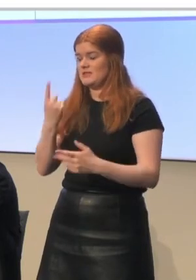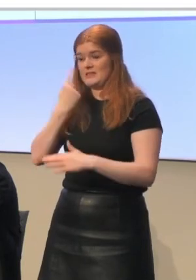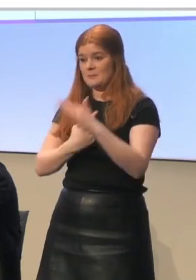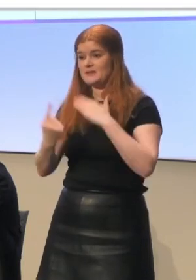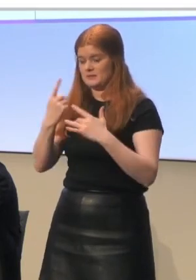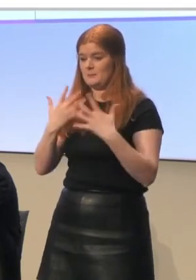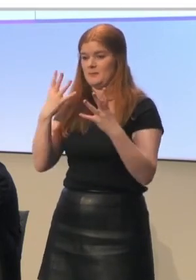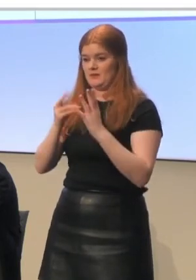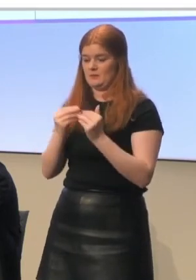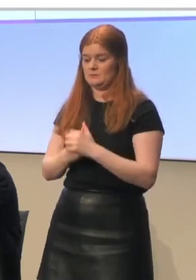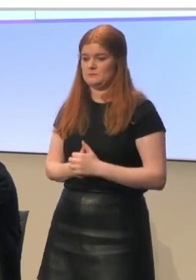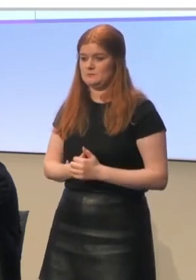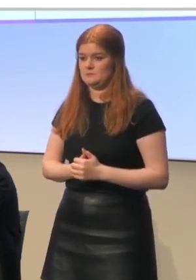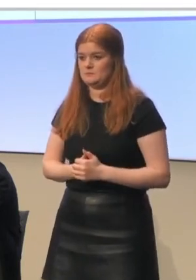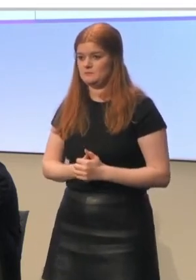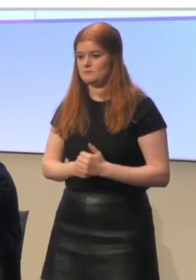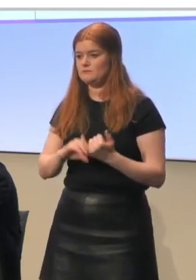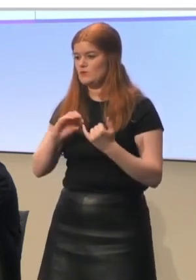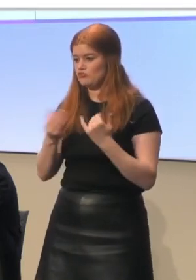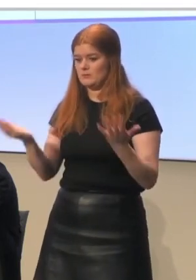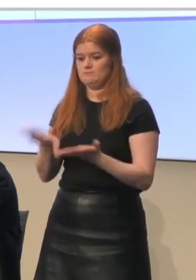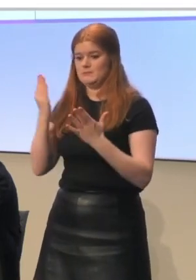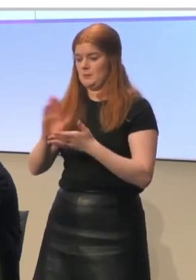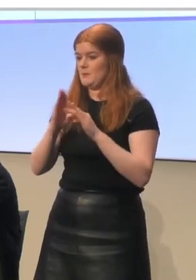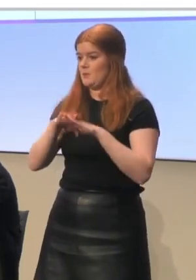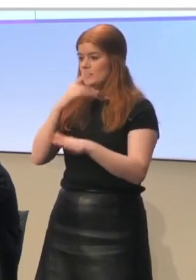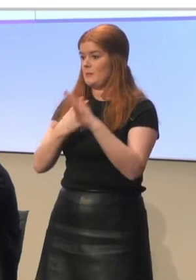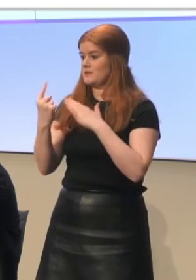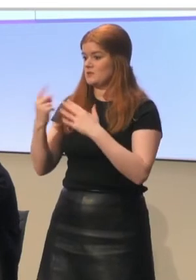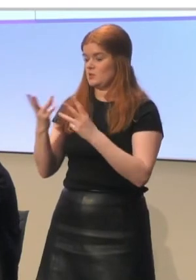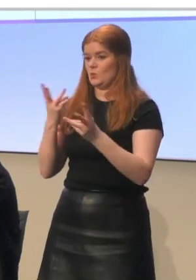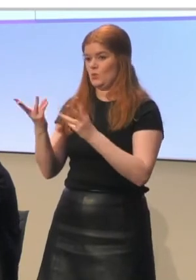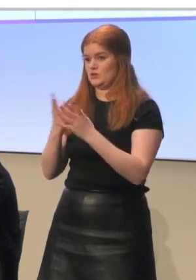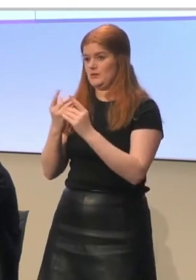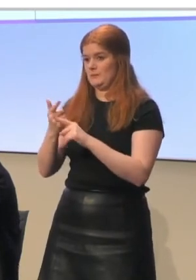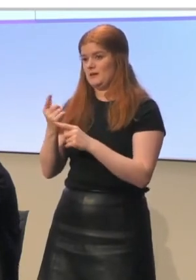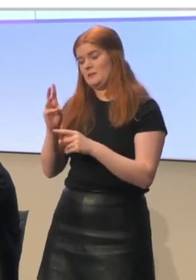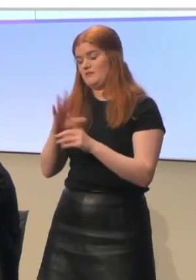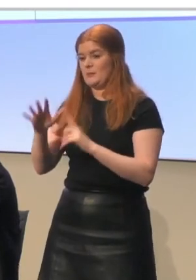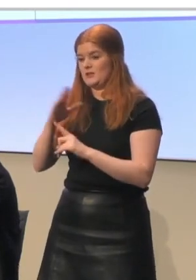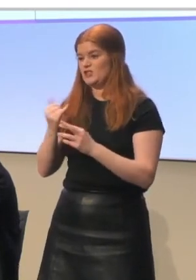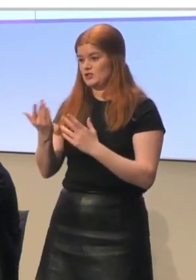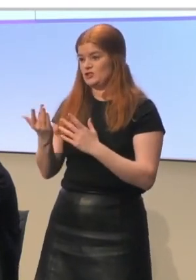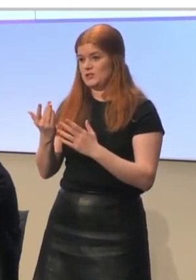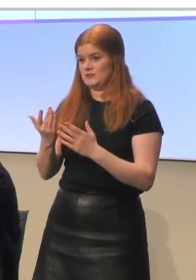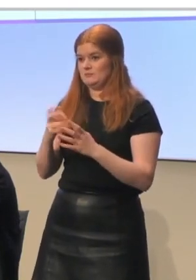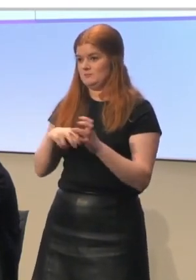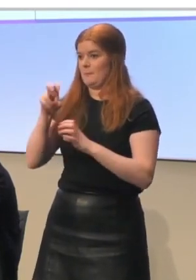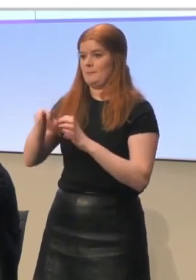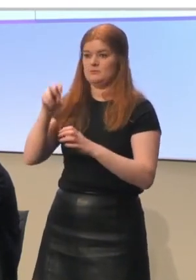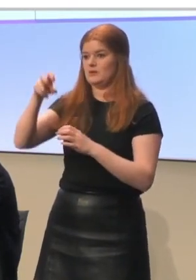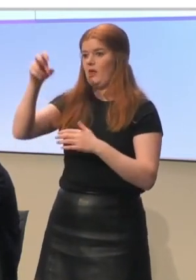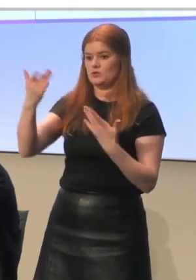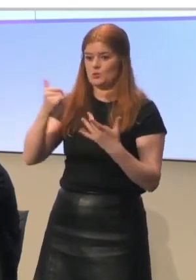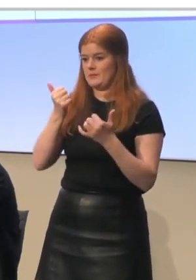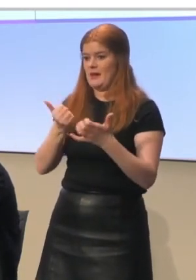was a big thing, trying to get them to be more independent, and they worked on him leaving this cozy little environment. She came on leaps and bounds here. If she